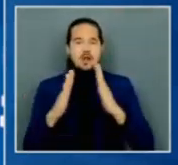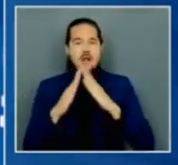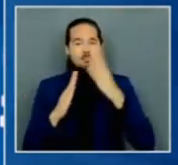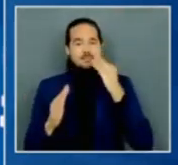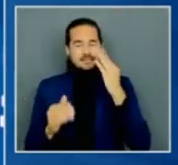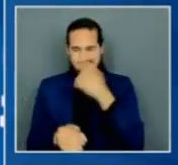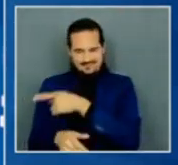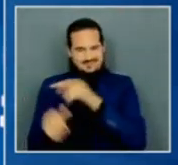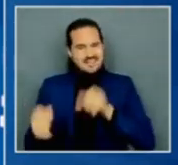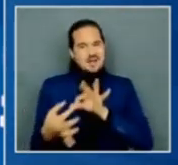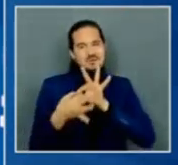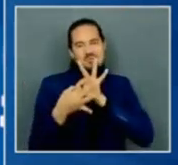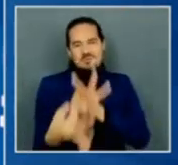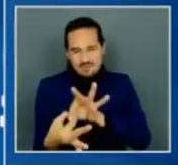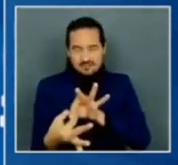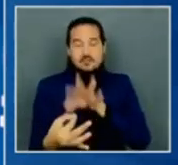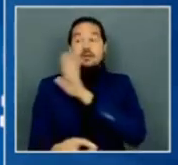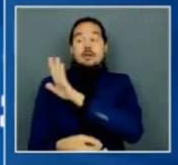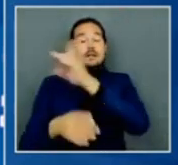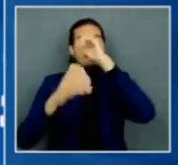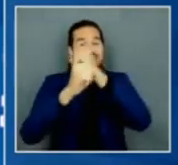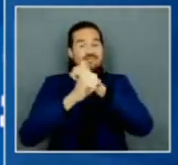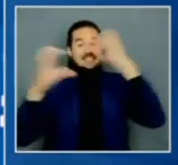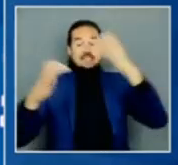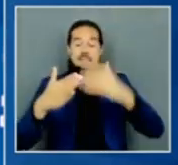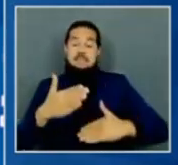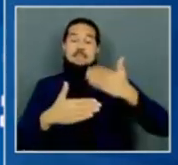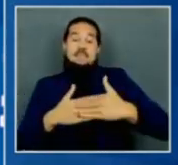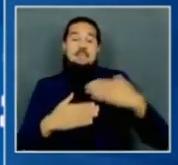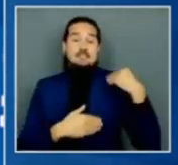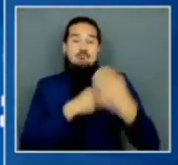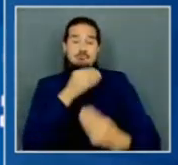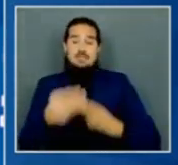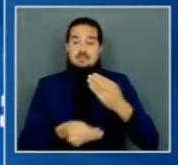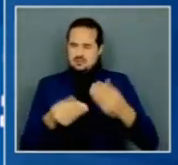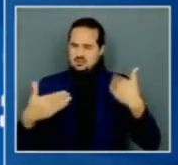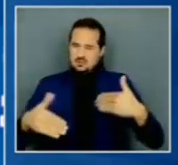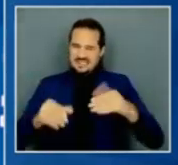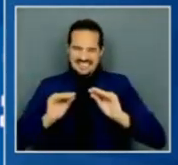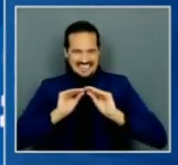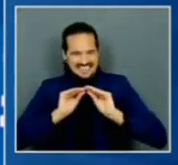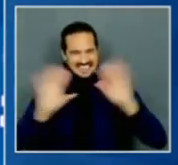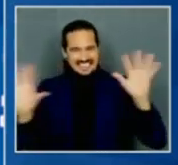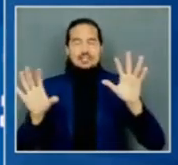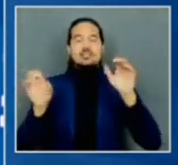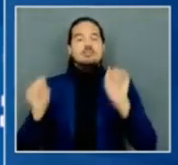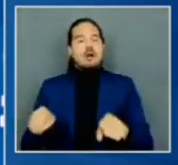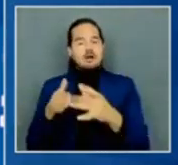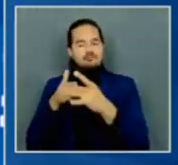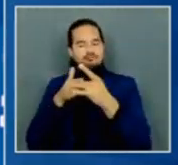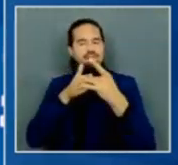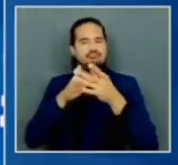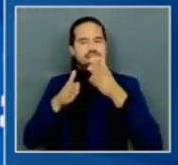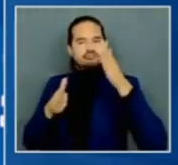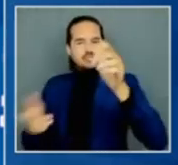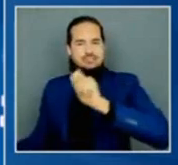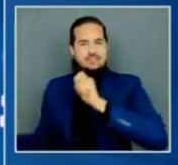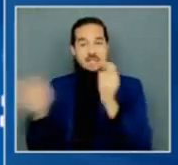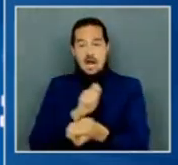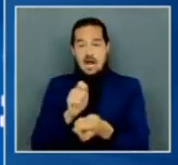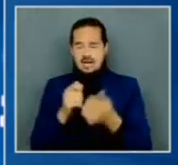together. He's got a vision of a next generation leader and with experience and the temperament to lead